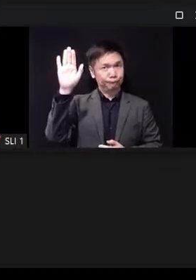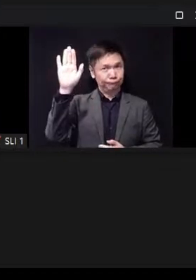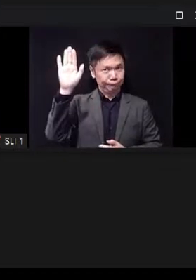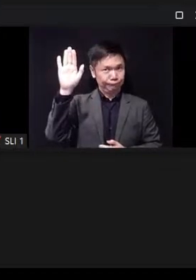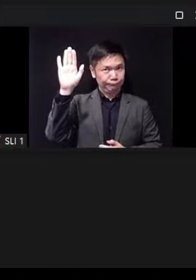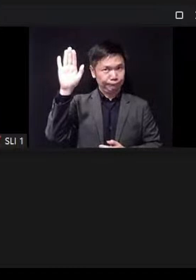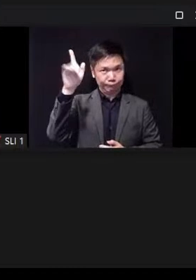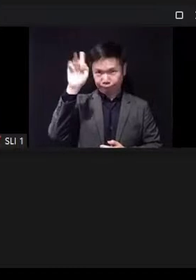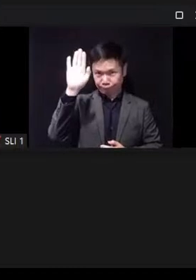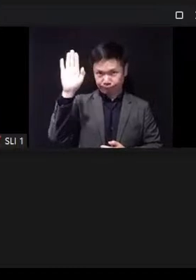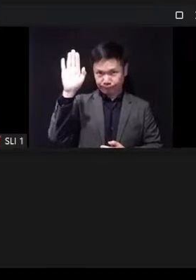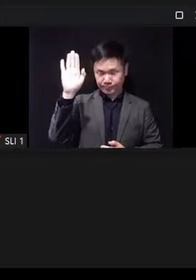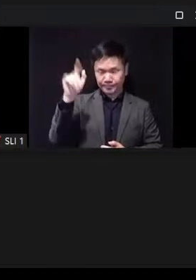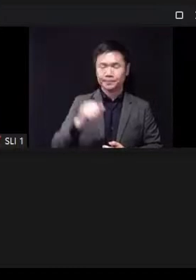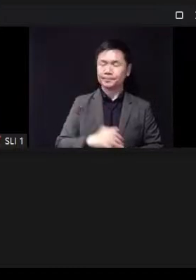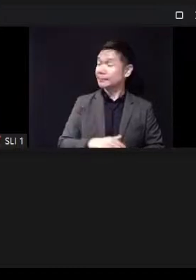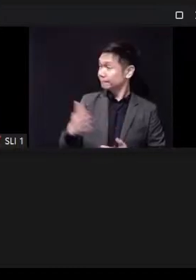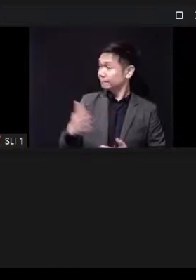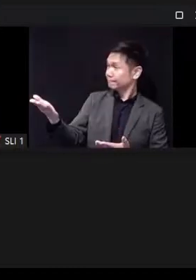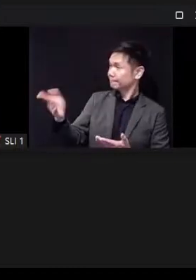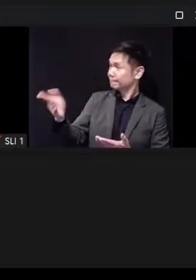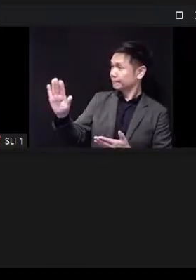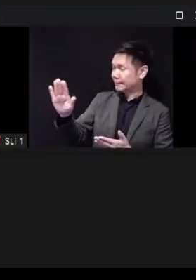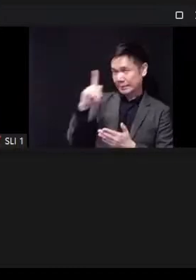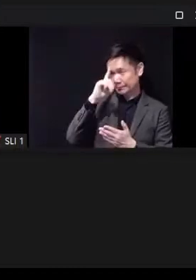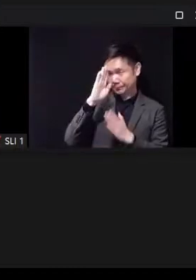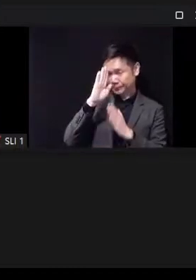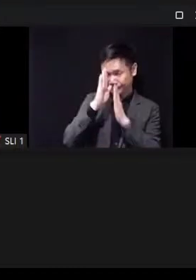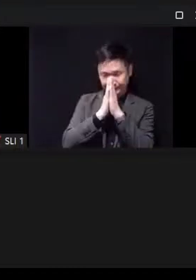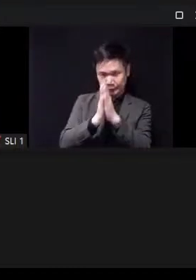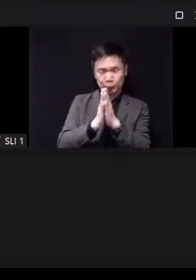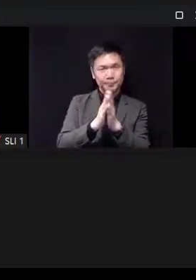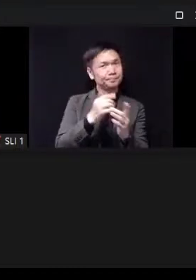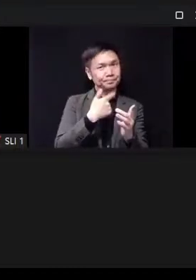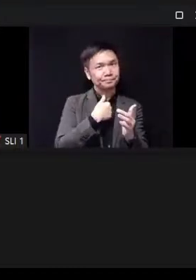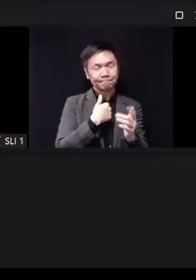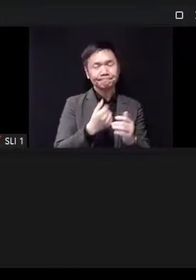Yes, please. My apologies, with your indulgence.